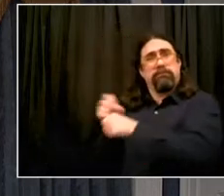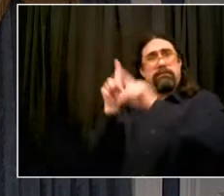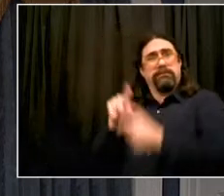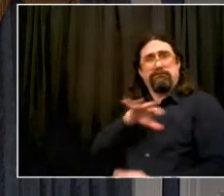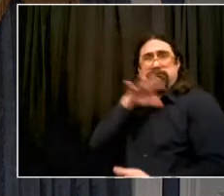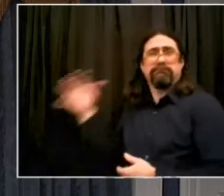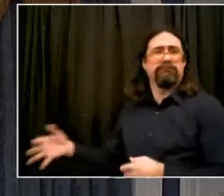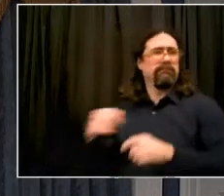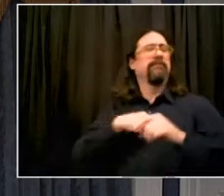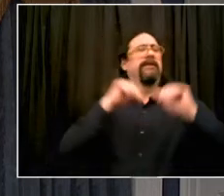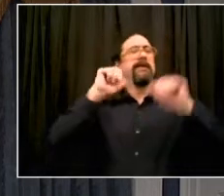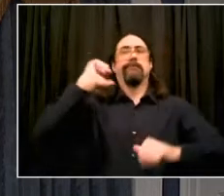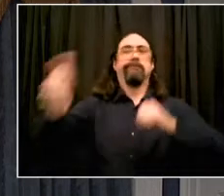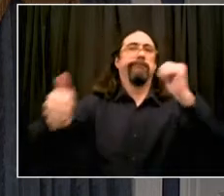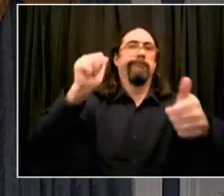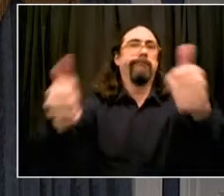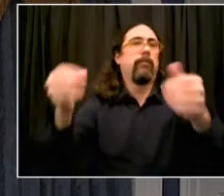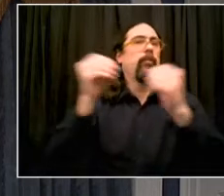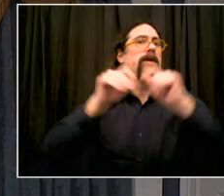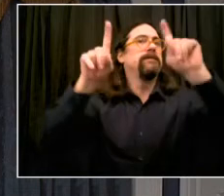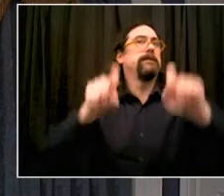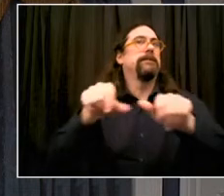second question involves